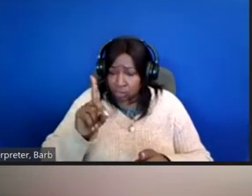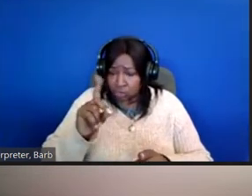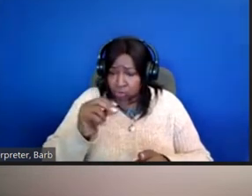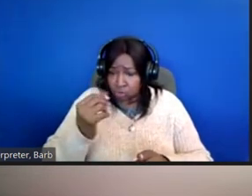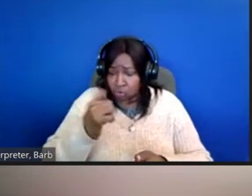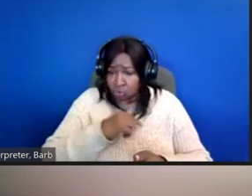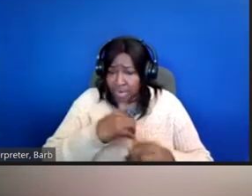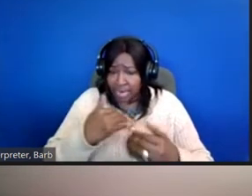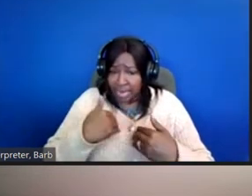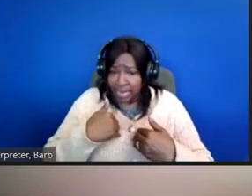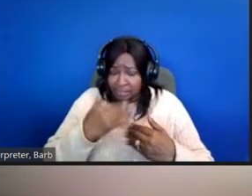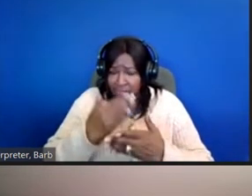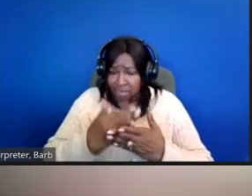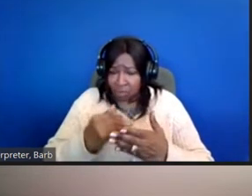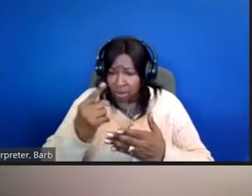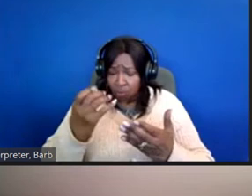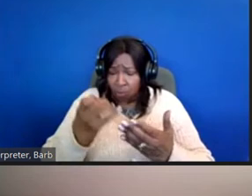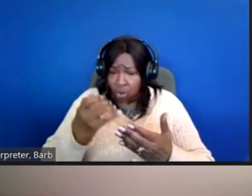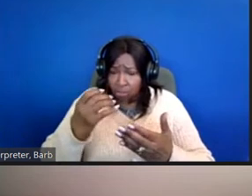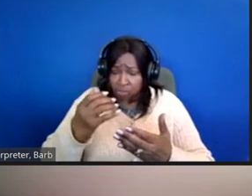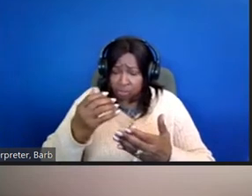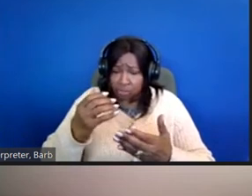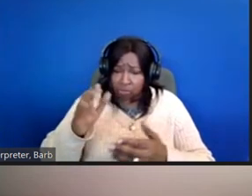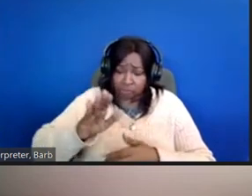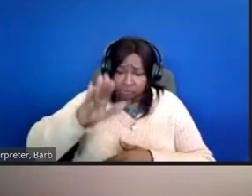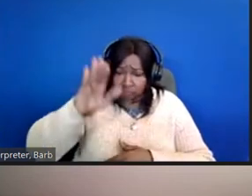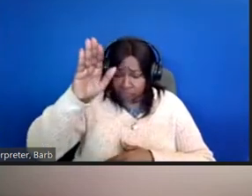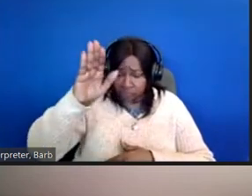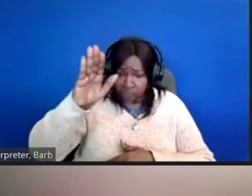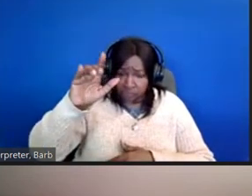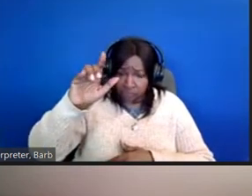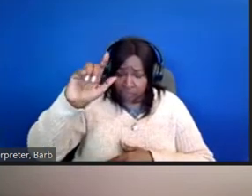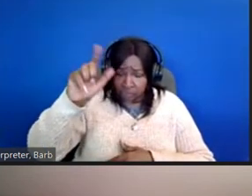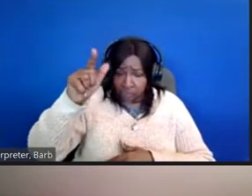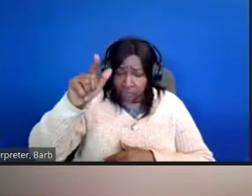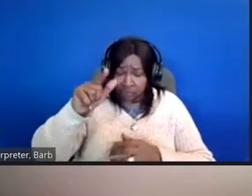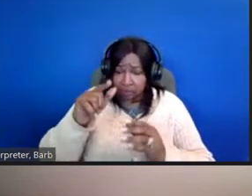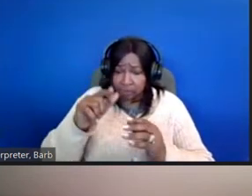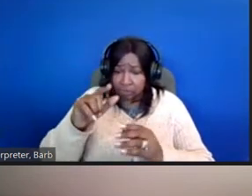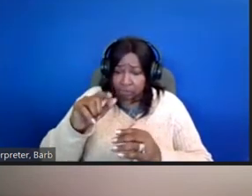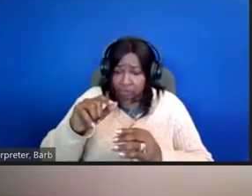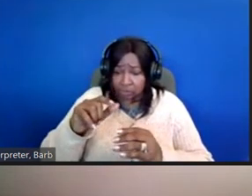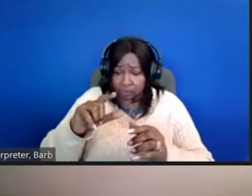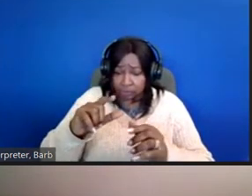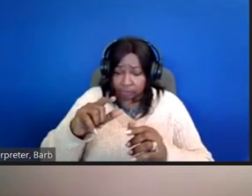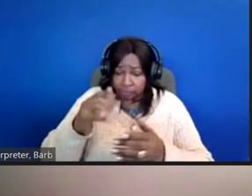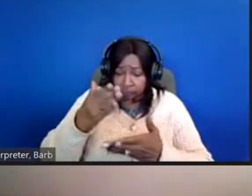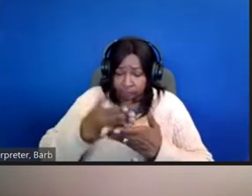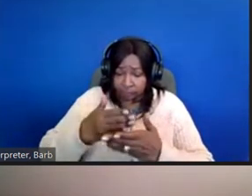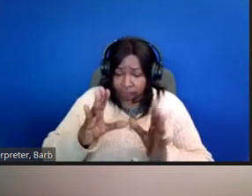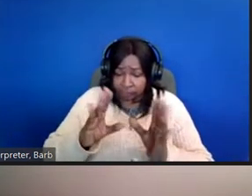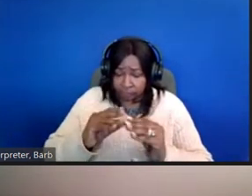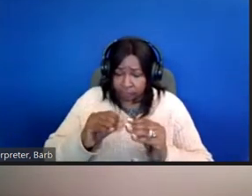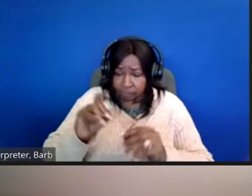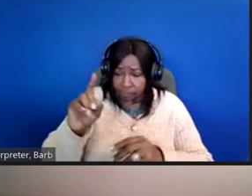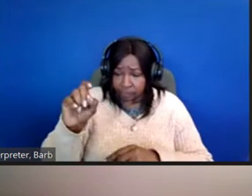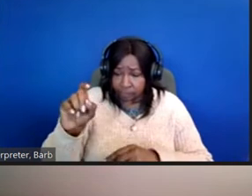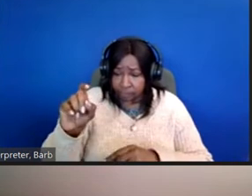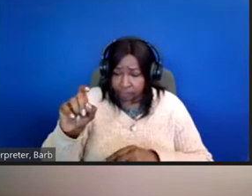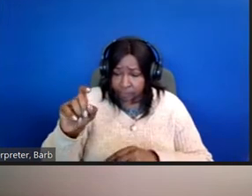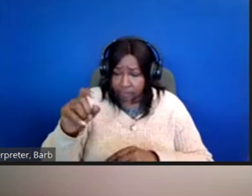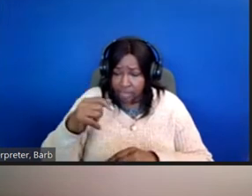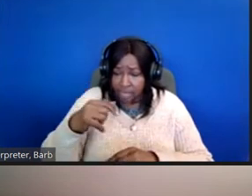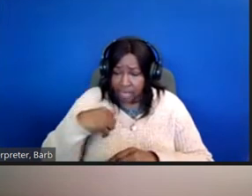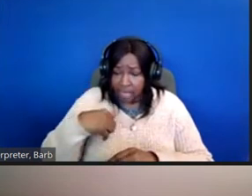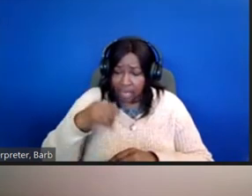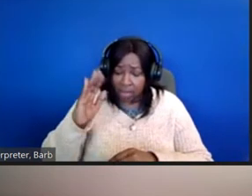Do we have someone who wants to motion to adjourn? I would make the motion, except